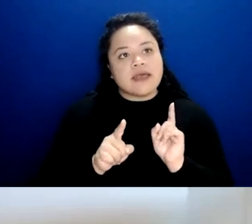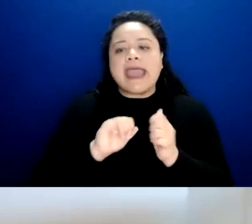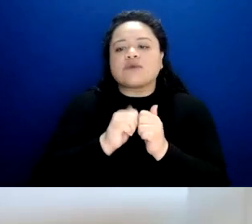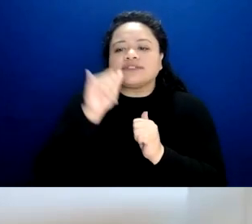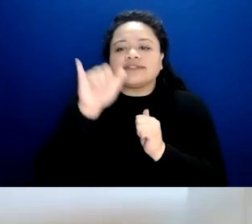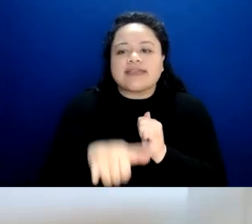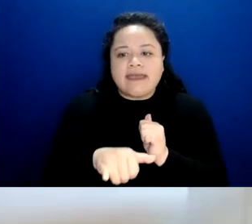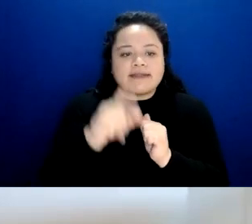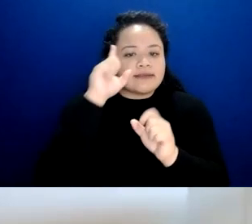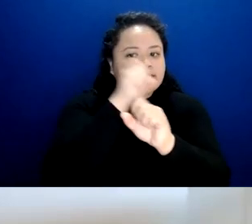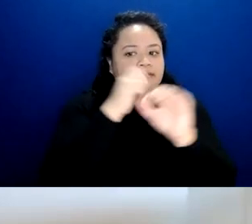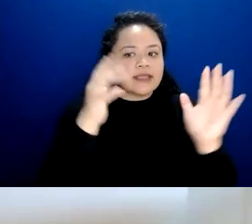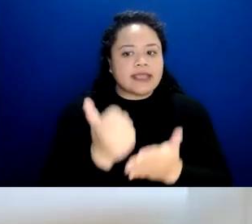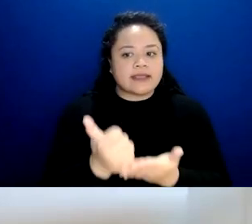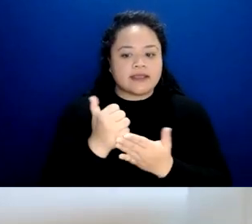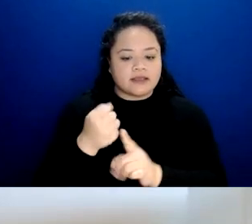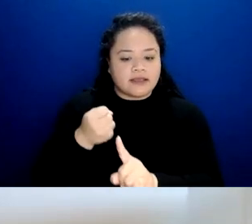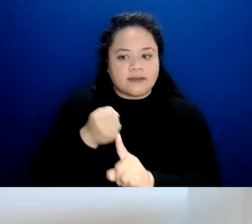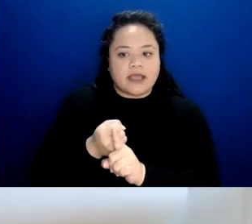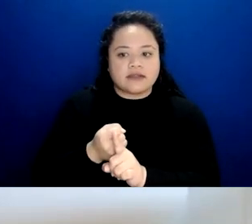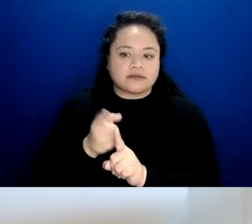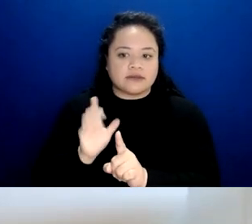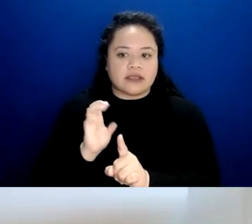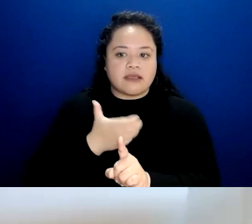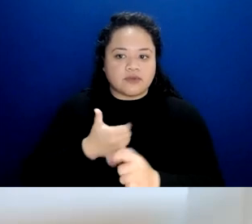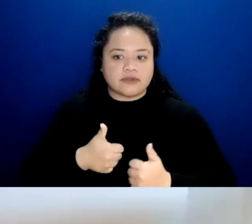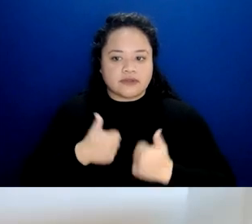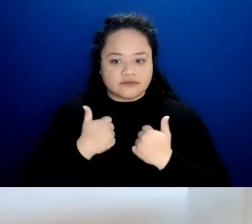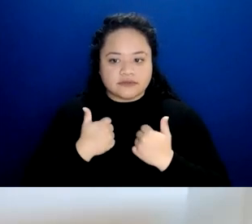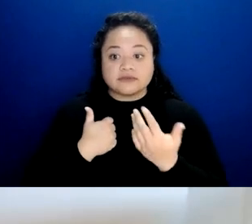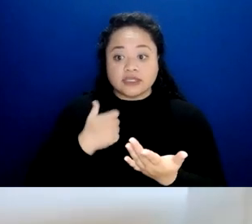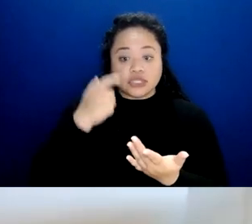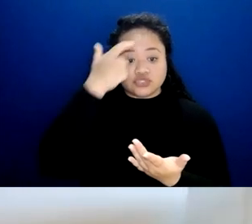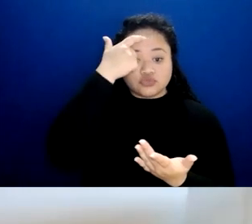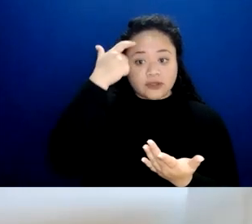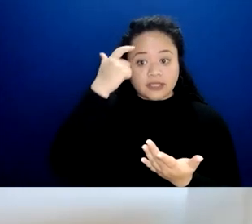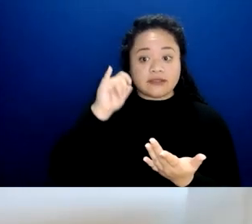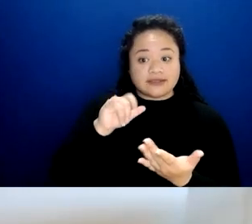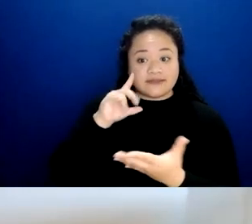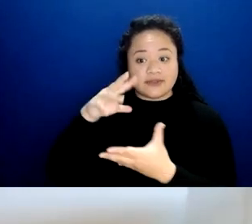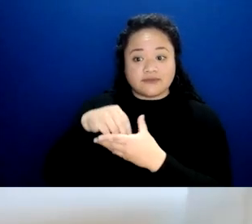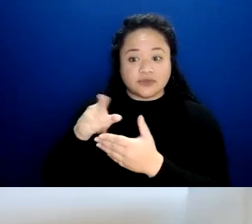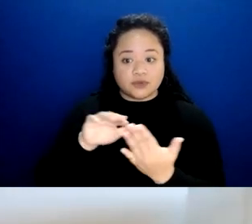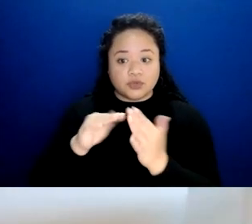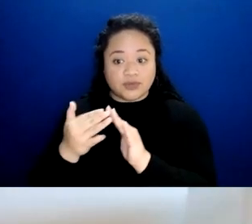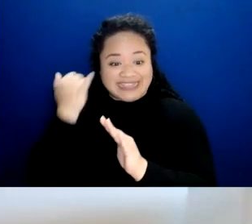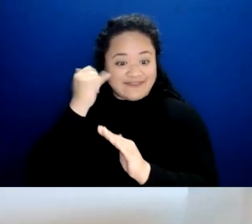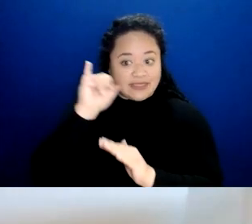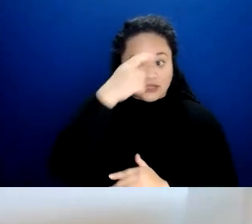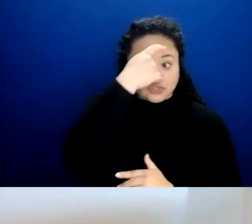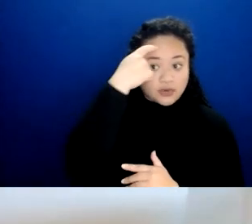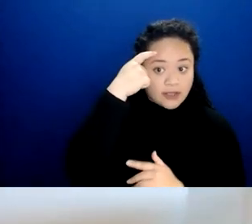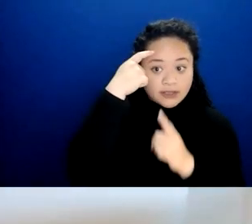also exist in community. Trauma is a community in an injury as well. Because if we don't heal that, that will keep bleeding